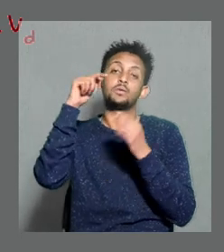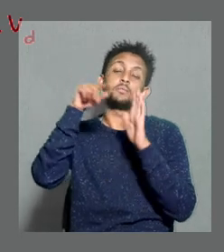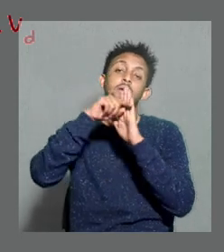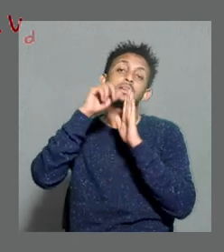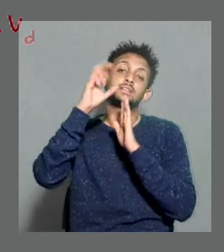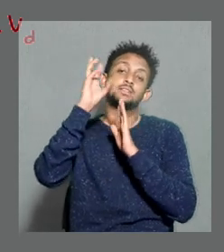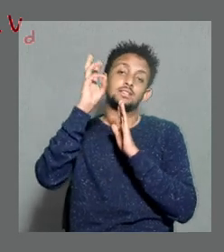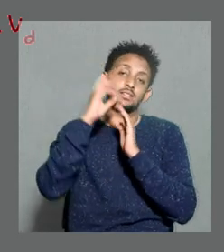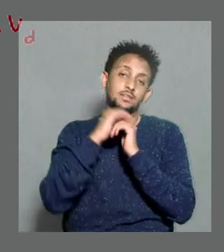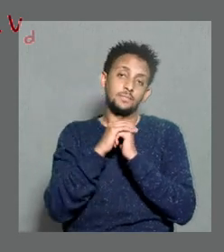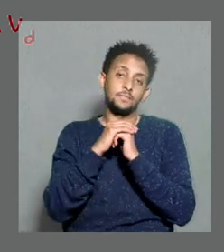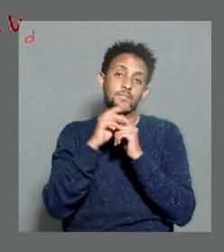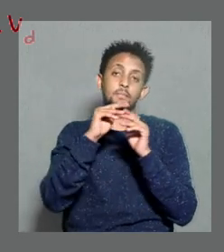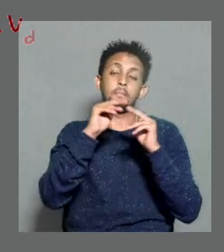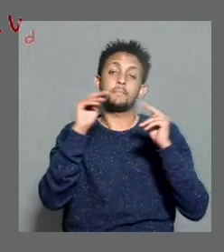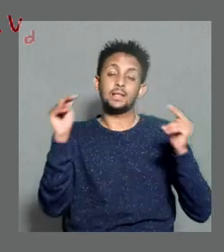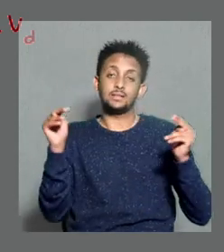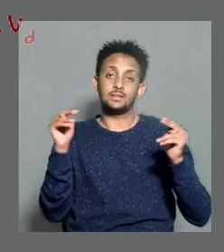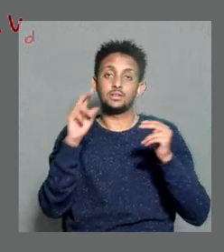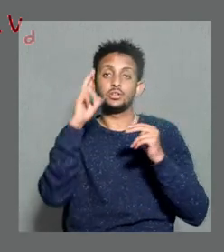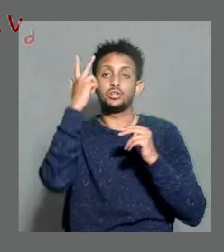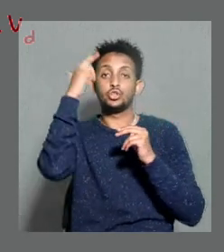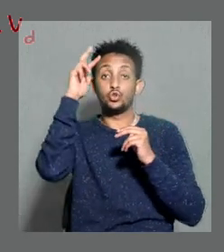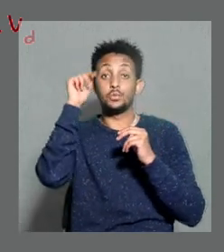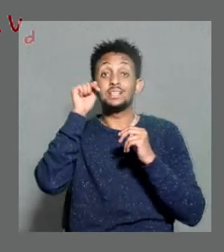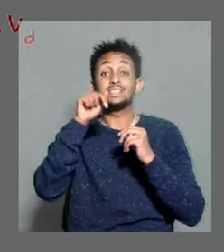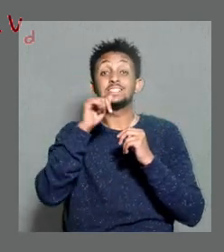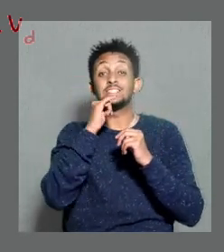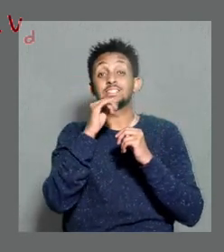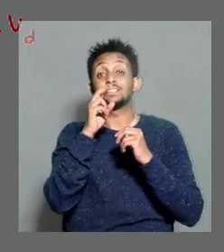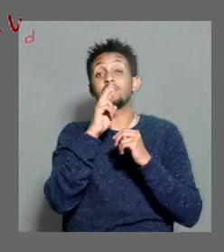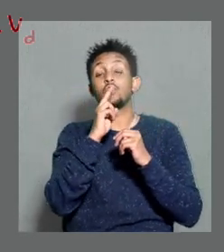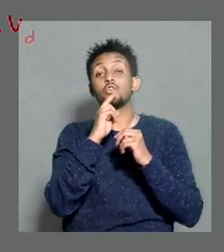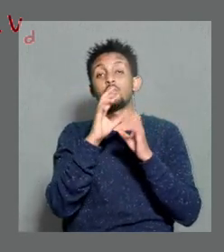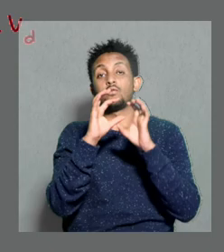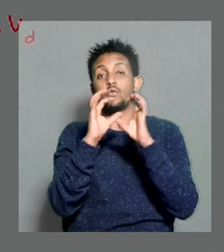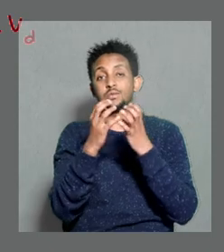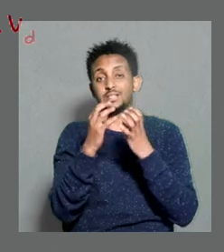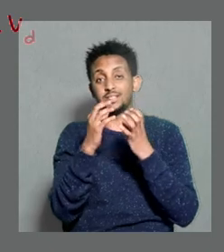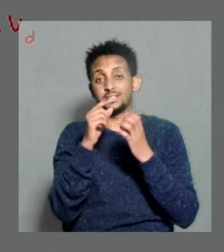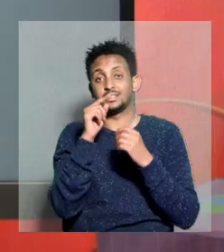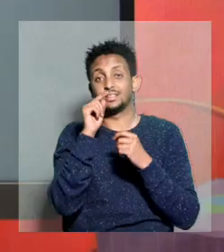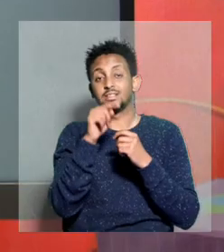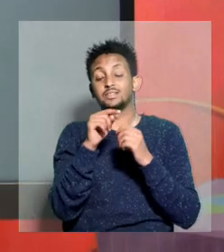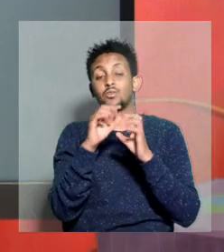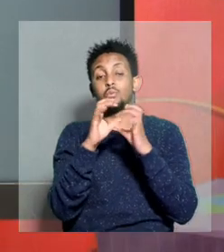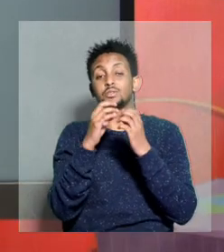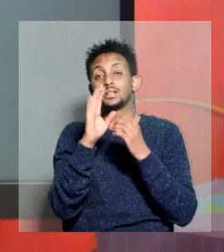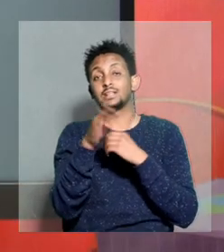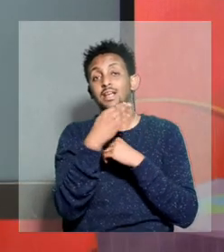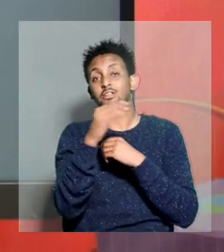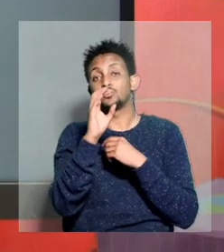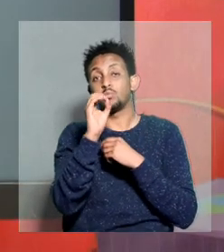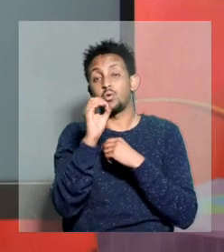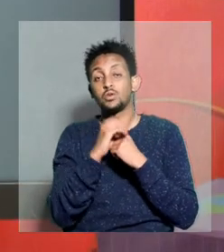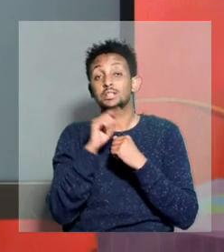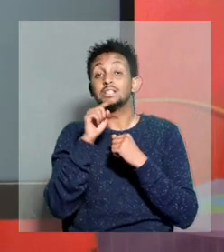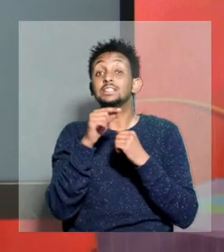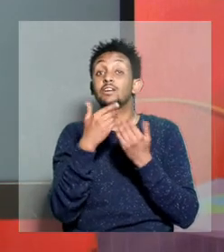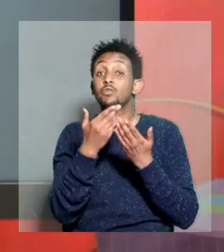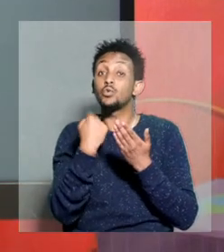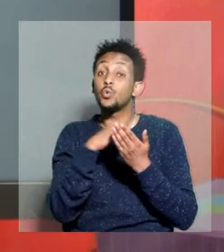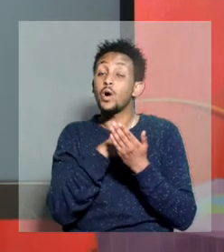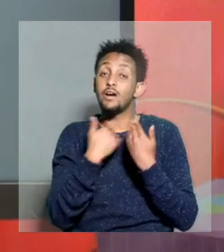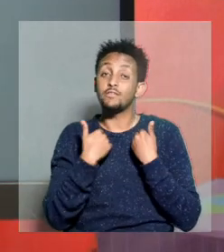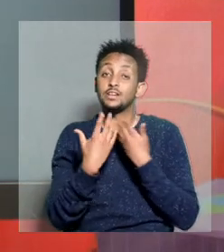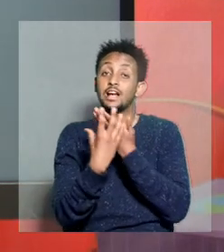minus 6, okay, meter cube. This is the volume of the object. This is the volume of the tennis ball. Therefore, you do